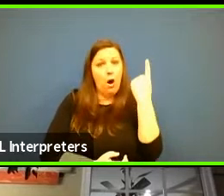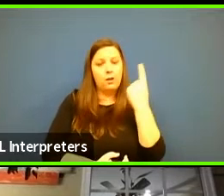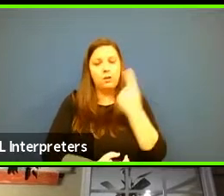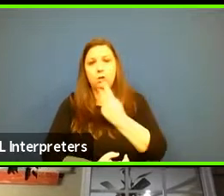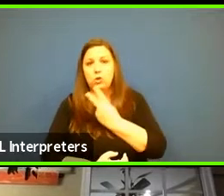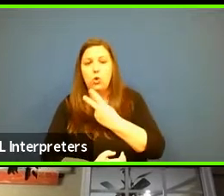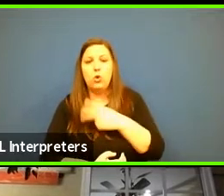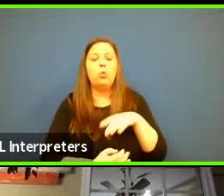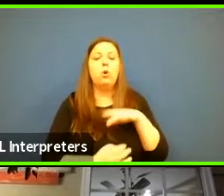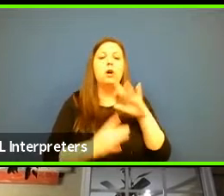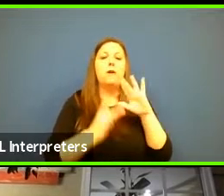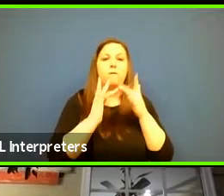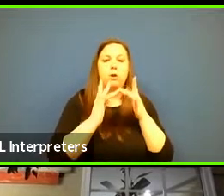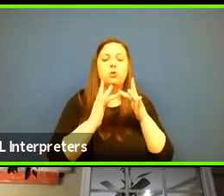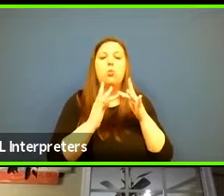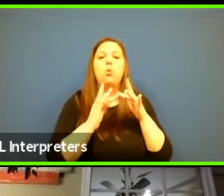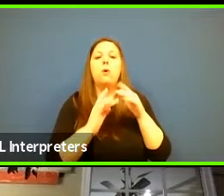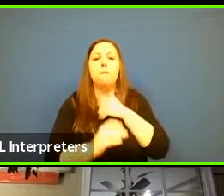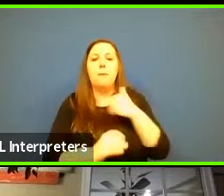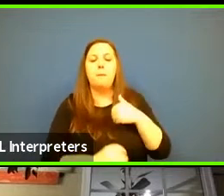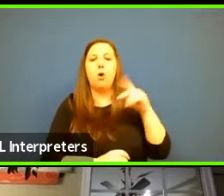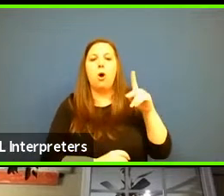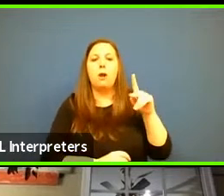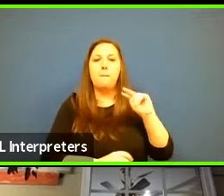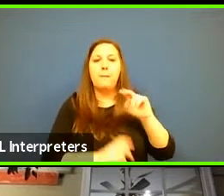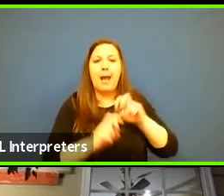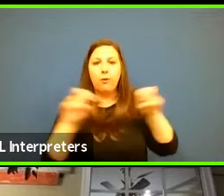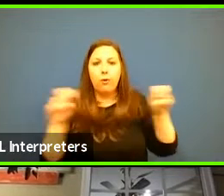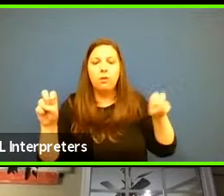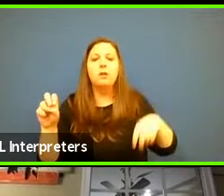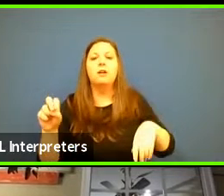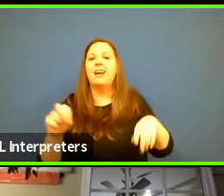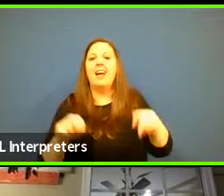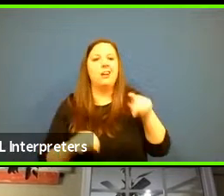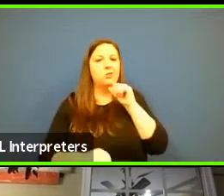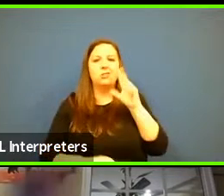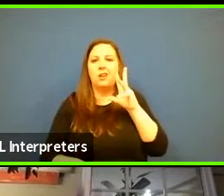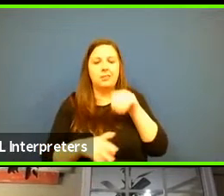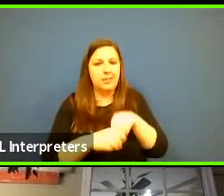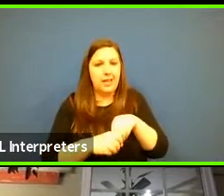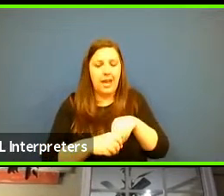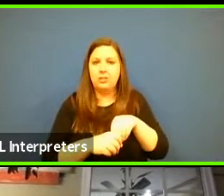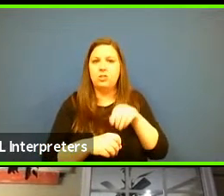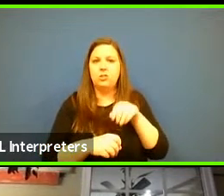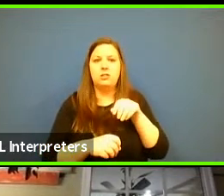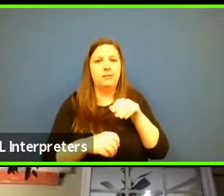as engaged and not as included as you would be if you were there in the room.